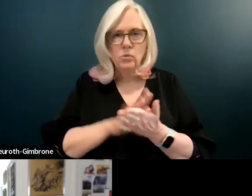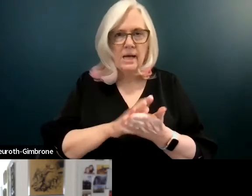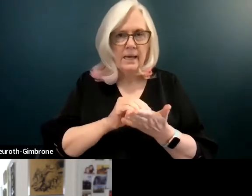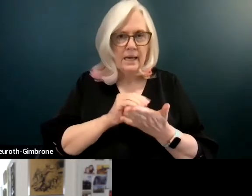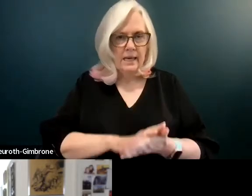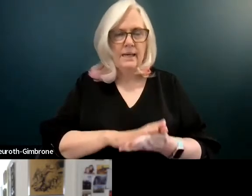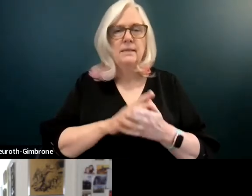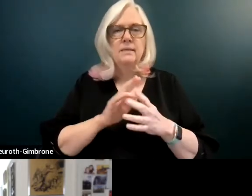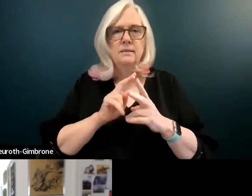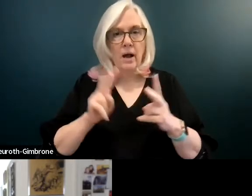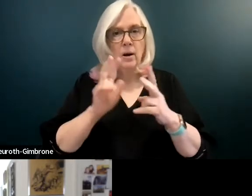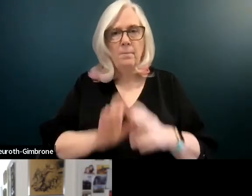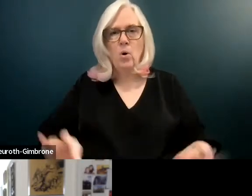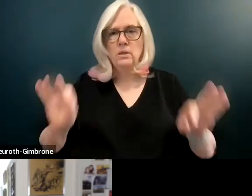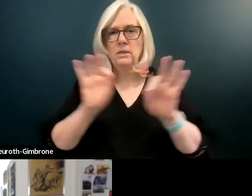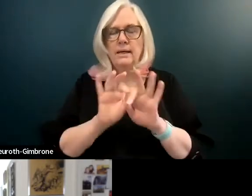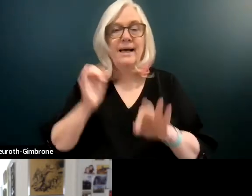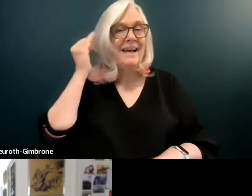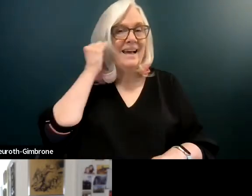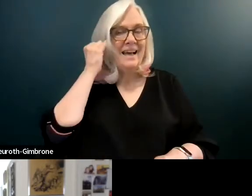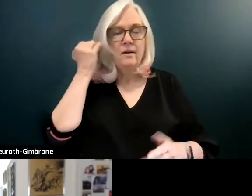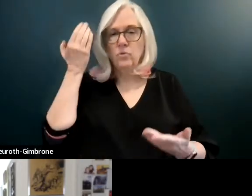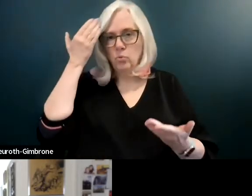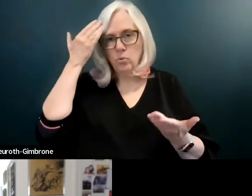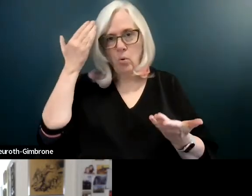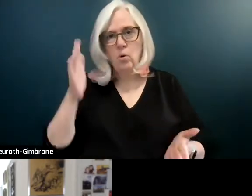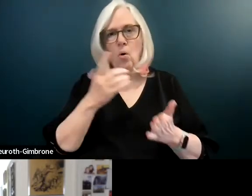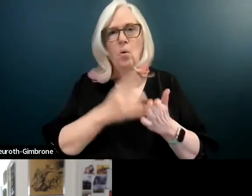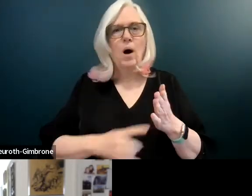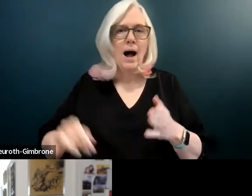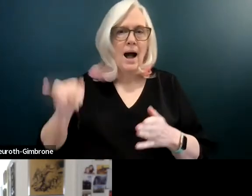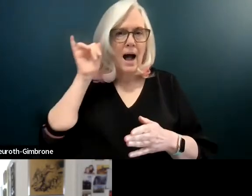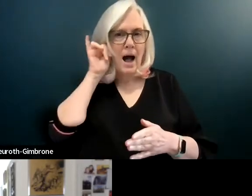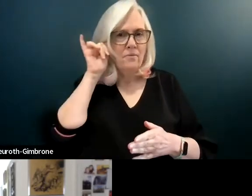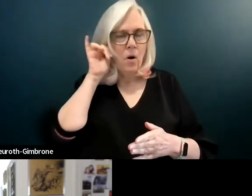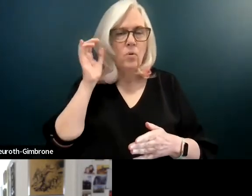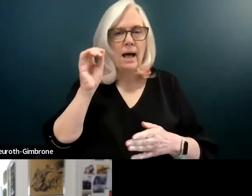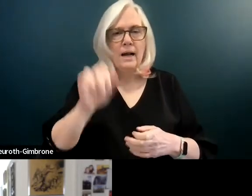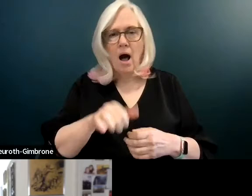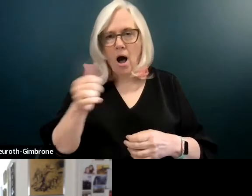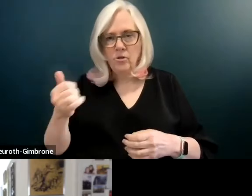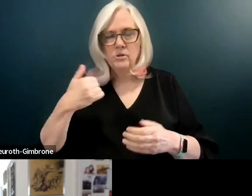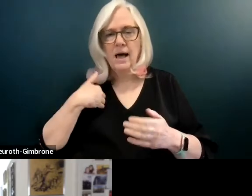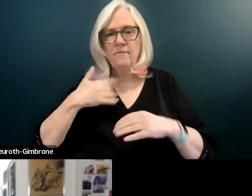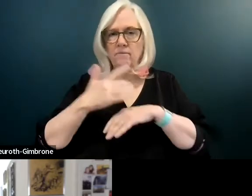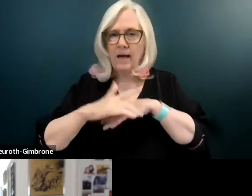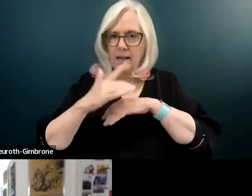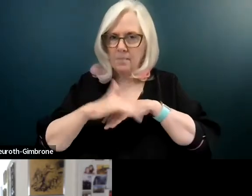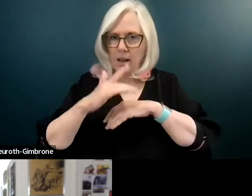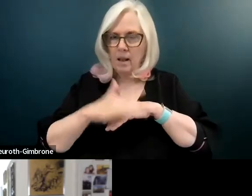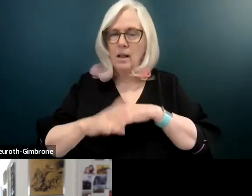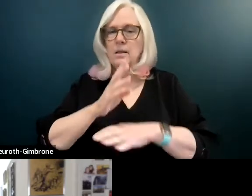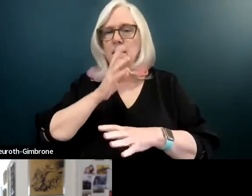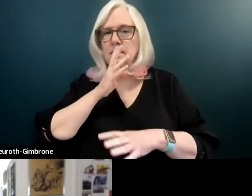important. And if you don't know what iPhones and others have available, the speaking